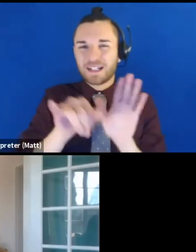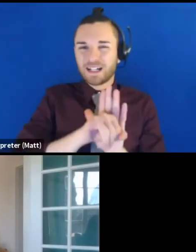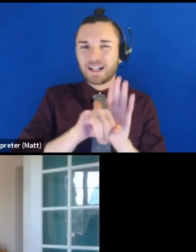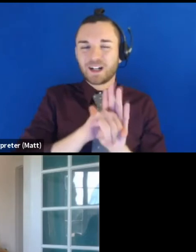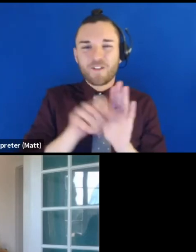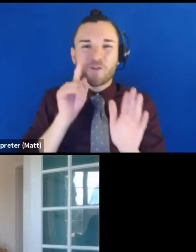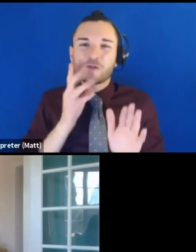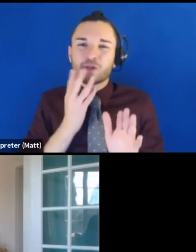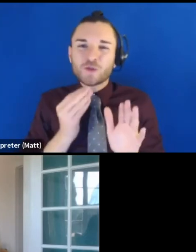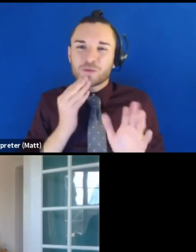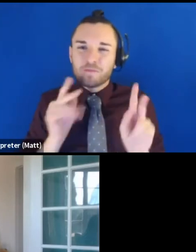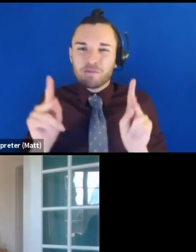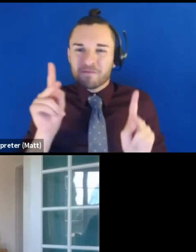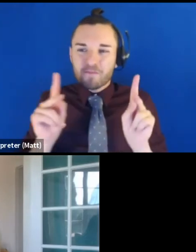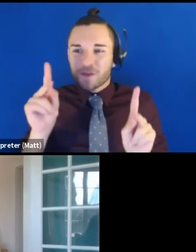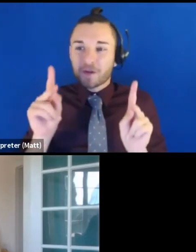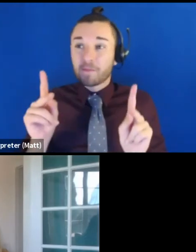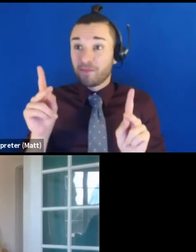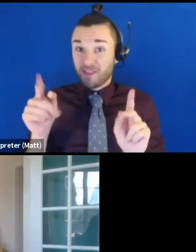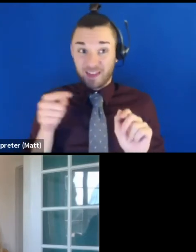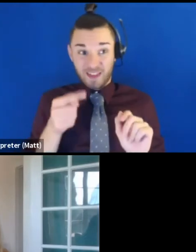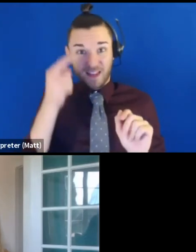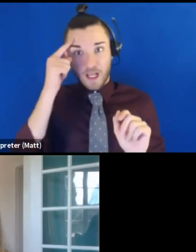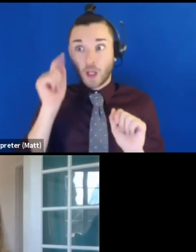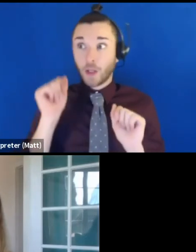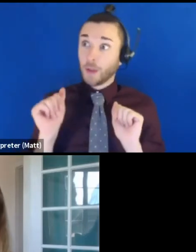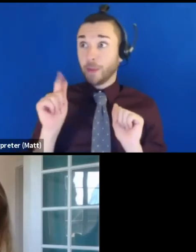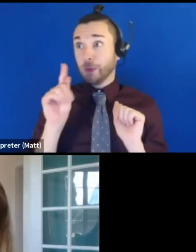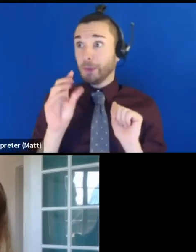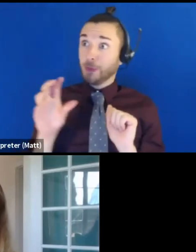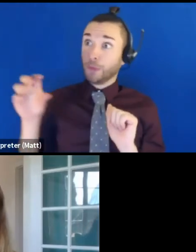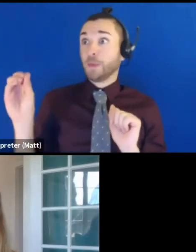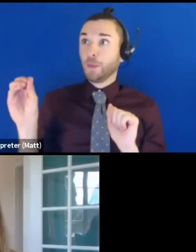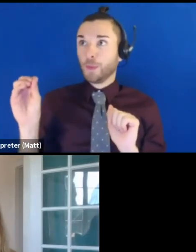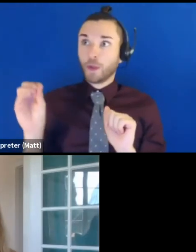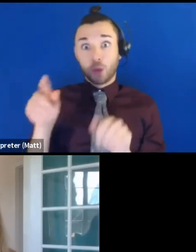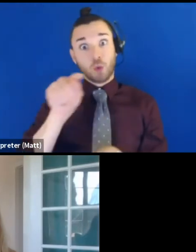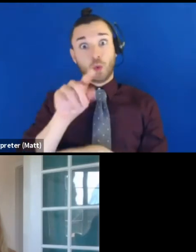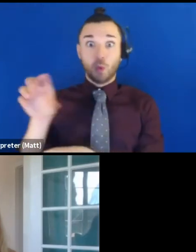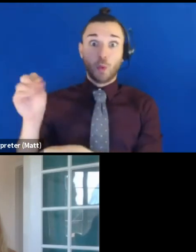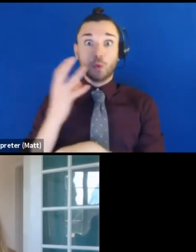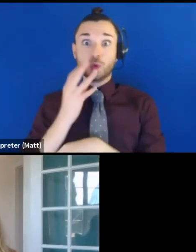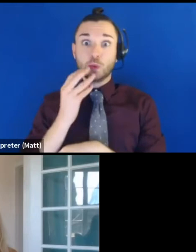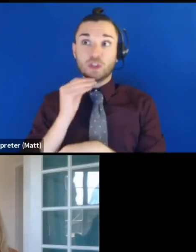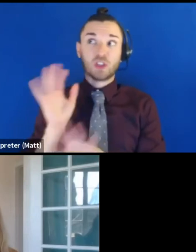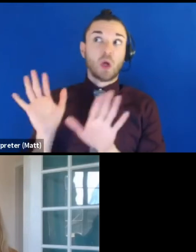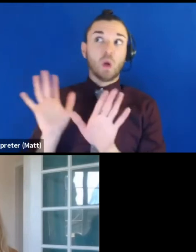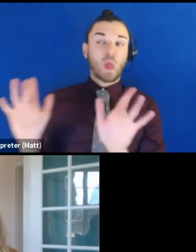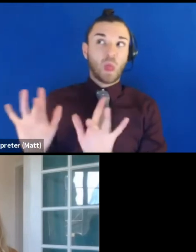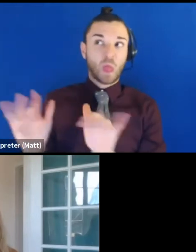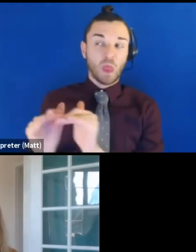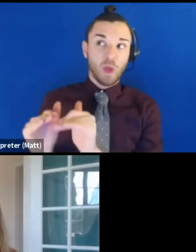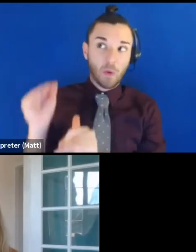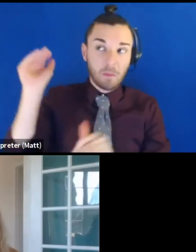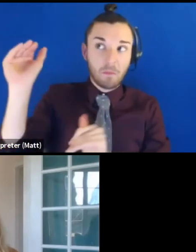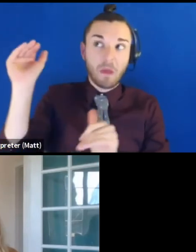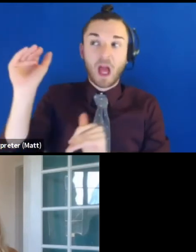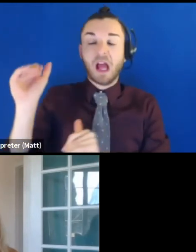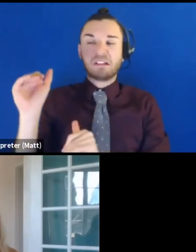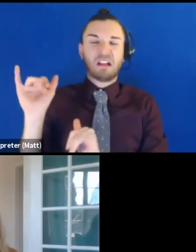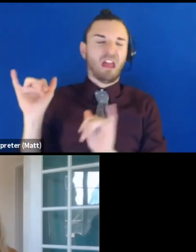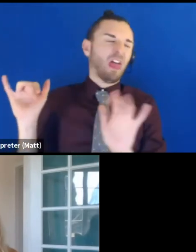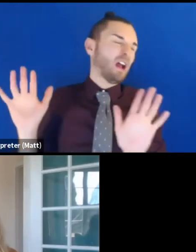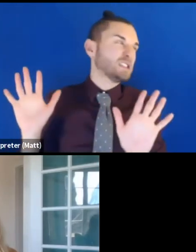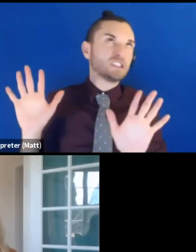has that thing of like, ugh, somebody's being too, not only too openly Jewish, but too much, like tacky. You know,